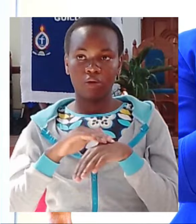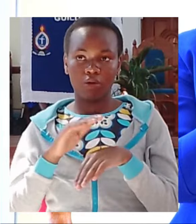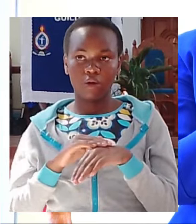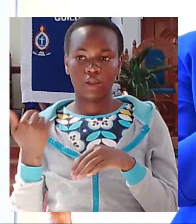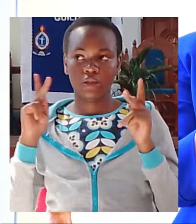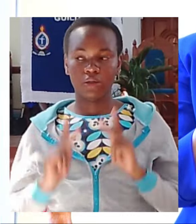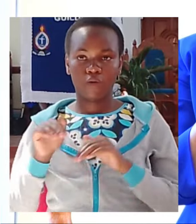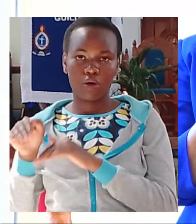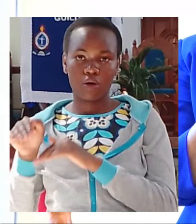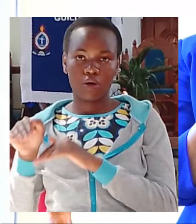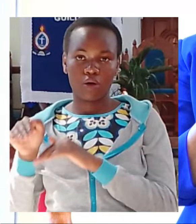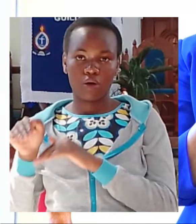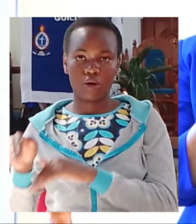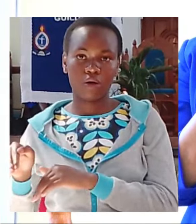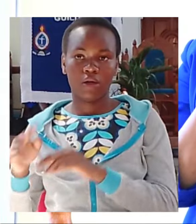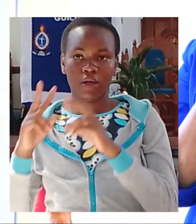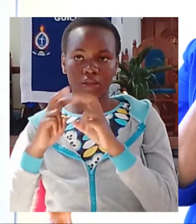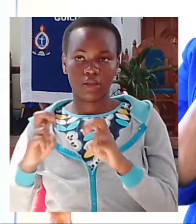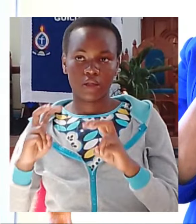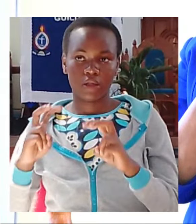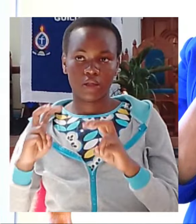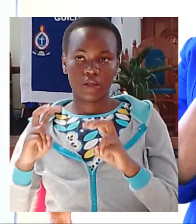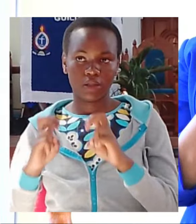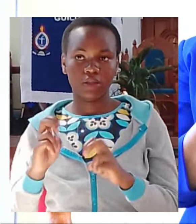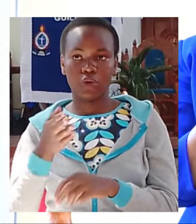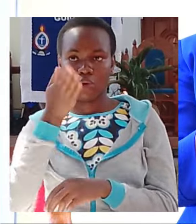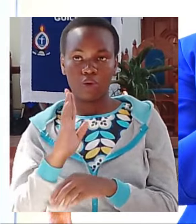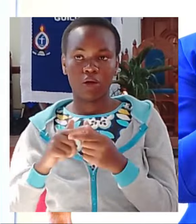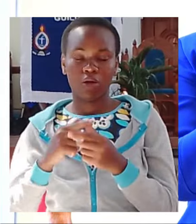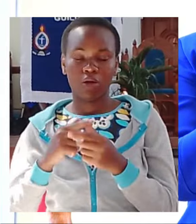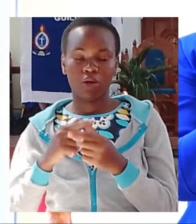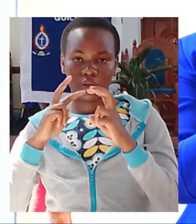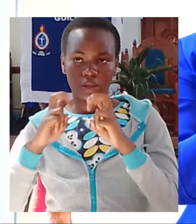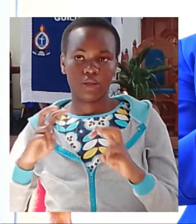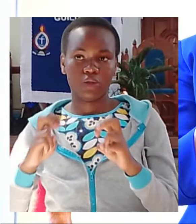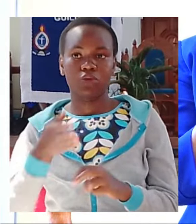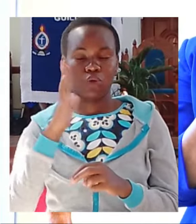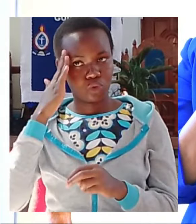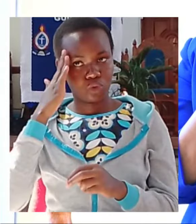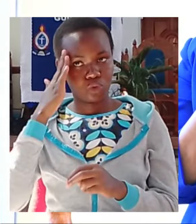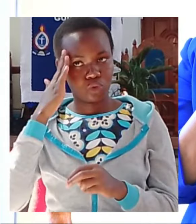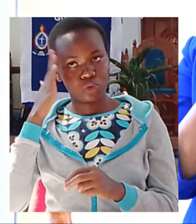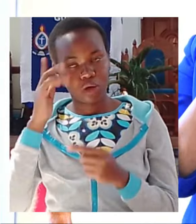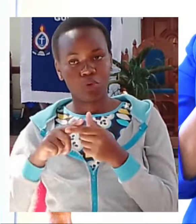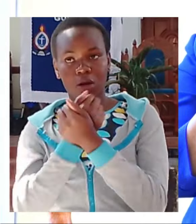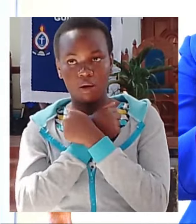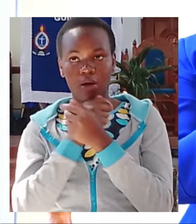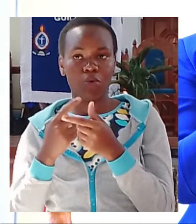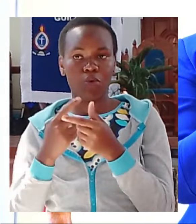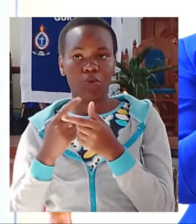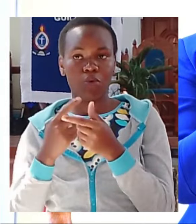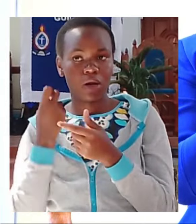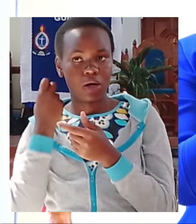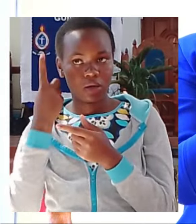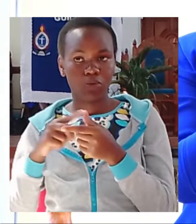us to prioritize seeking God. Kumtafuta, kumjua, kumpenda, kumuelewa,